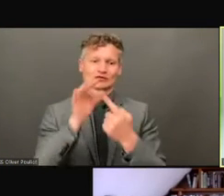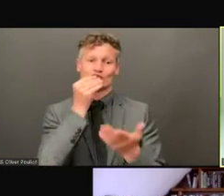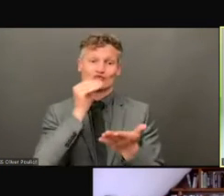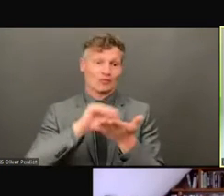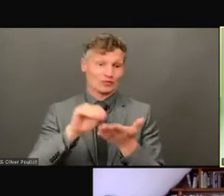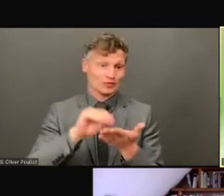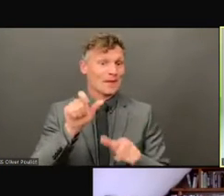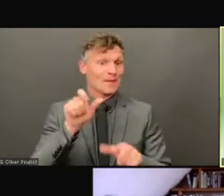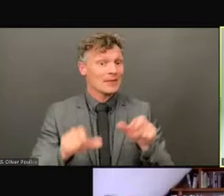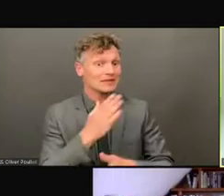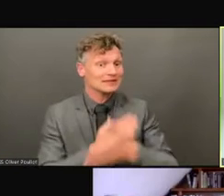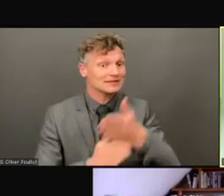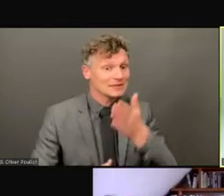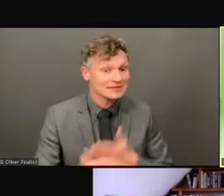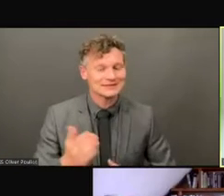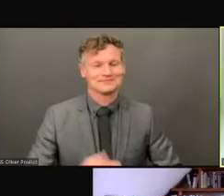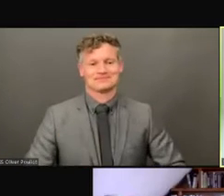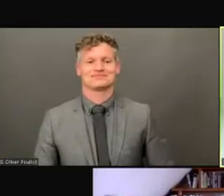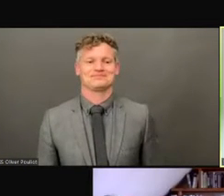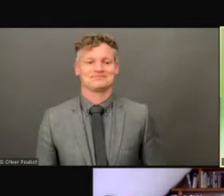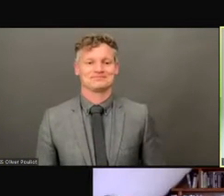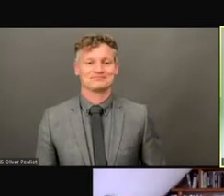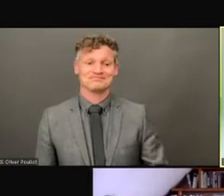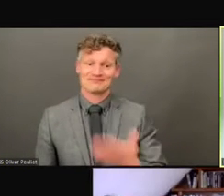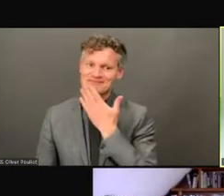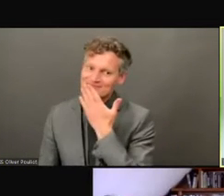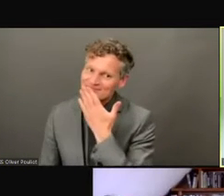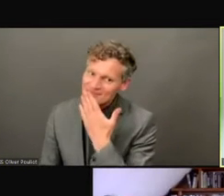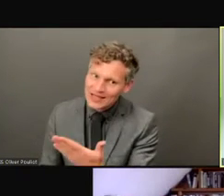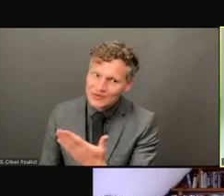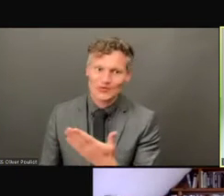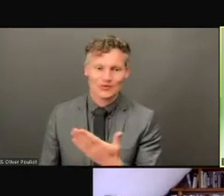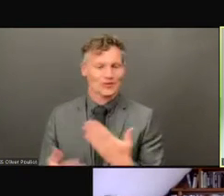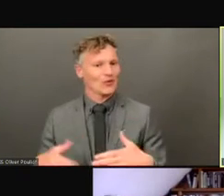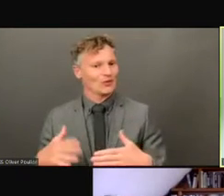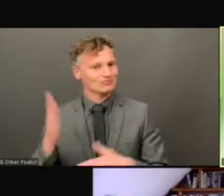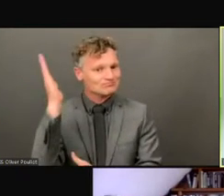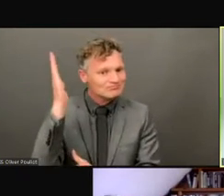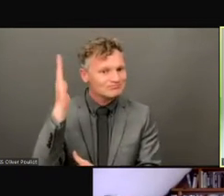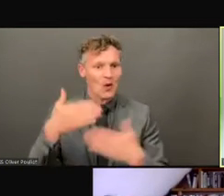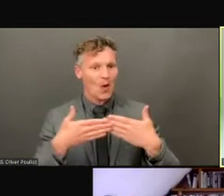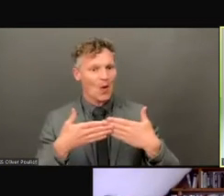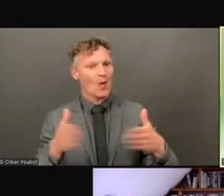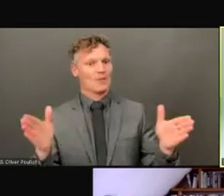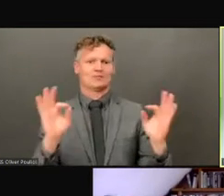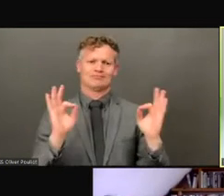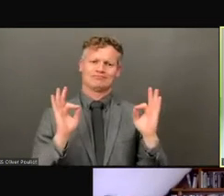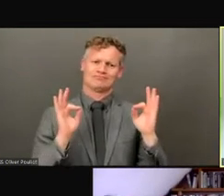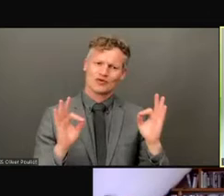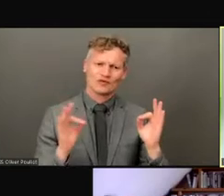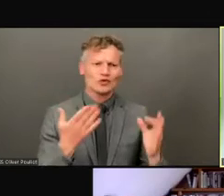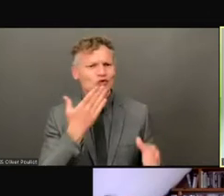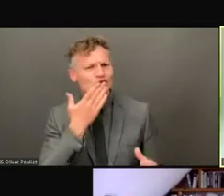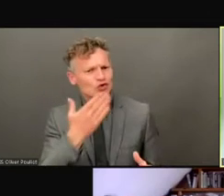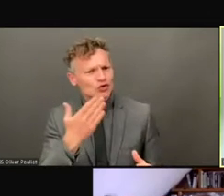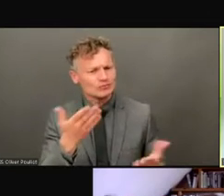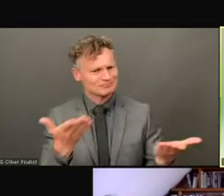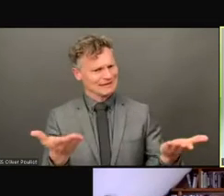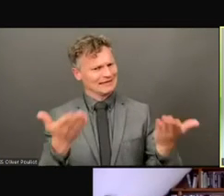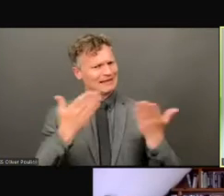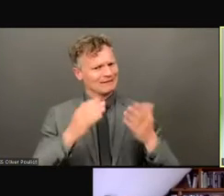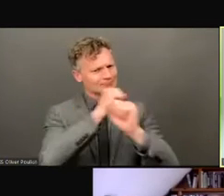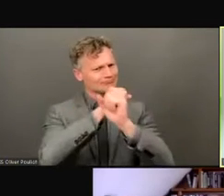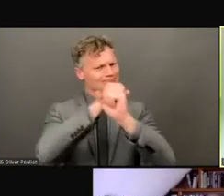very interesting frame, an important frame, just highlighting how broad the right to access to justice is, and it expands well beyond its